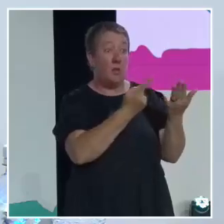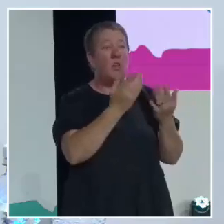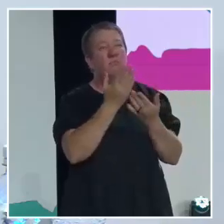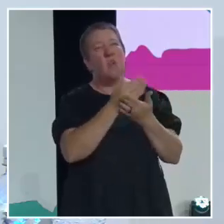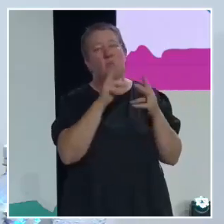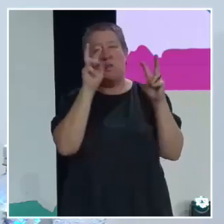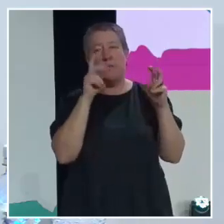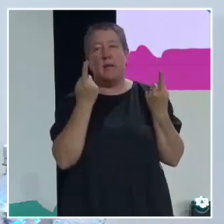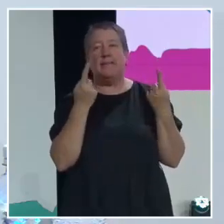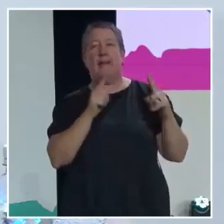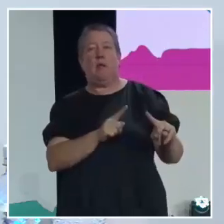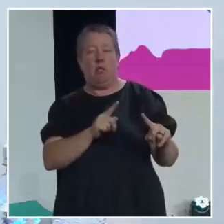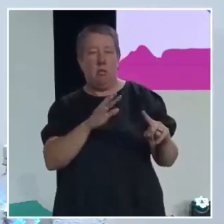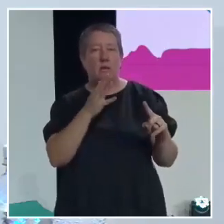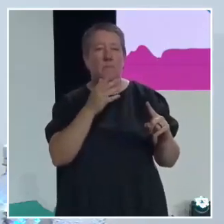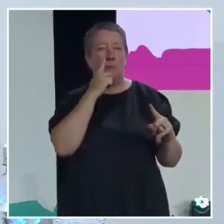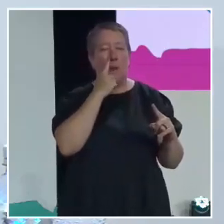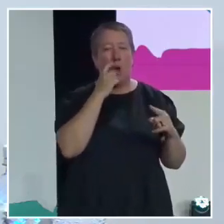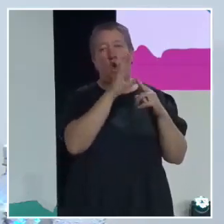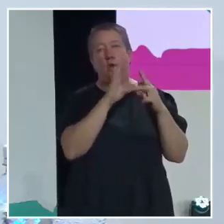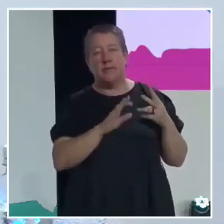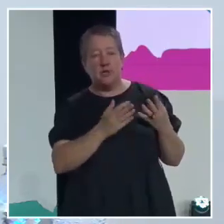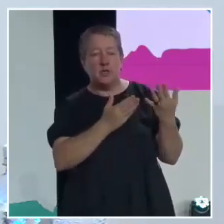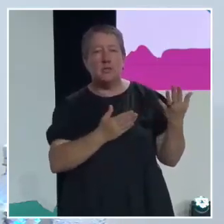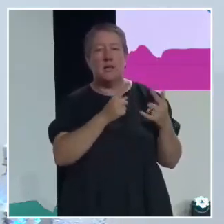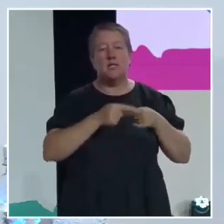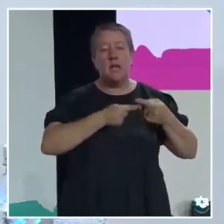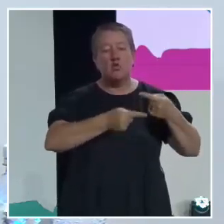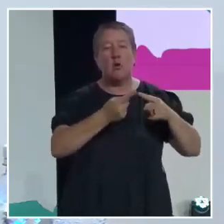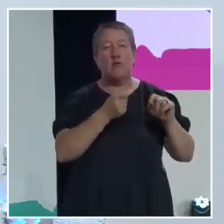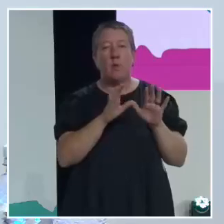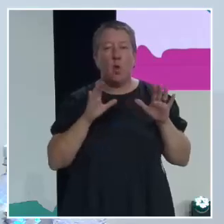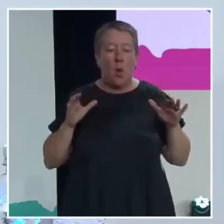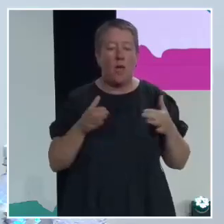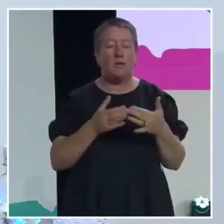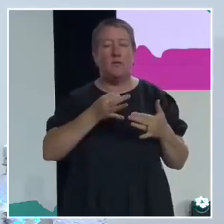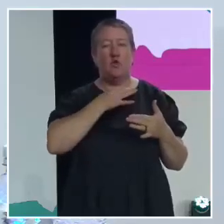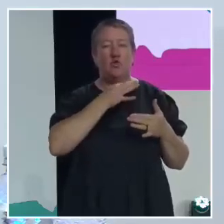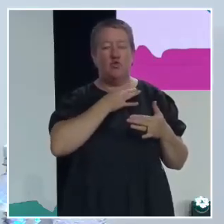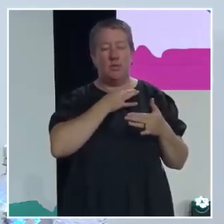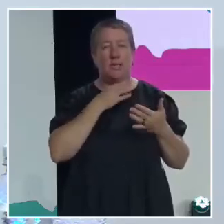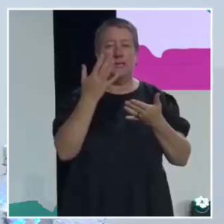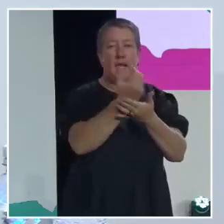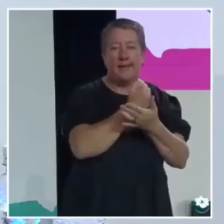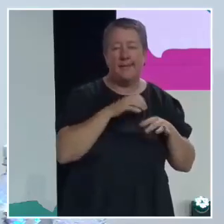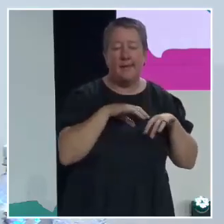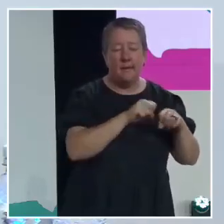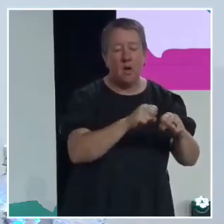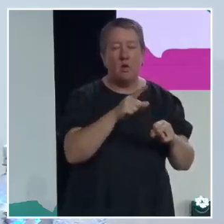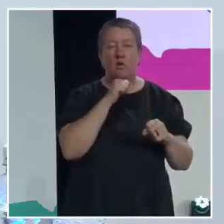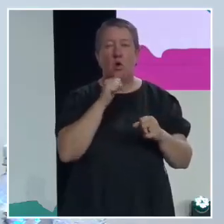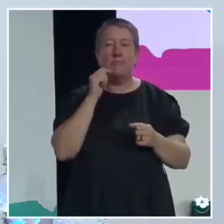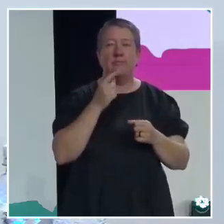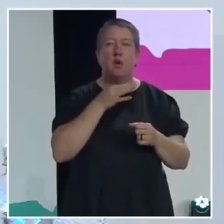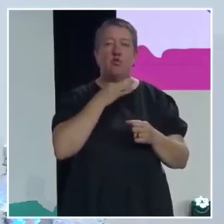saying before, where the profits that are then generated from that collective risk-taking, not de-risking, are reinvested back